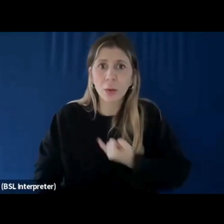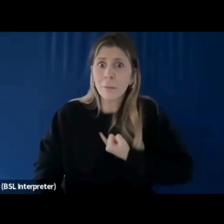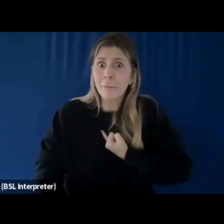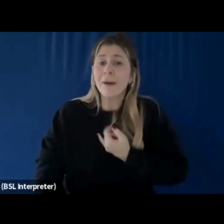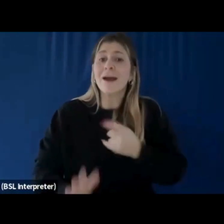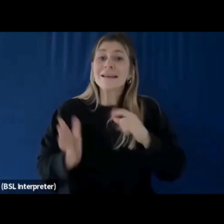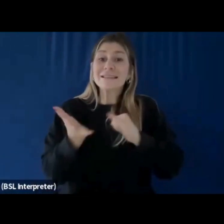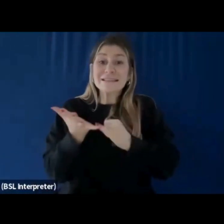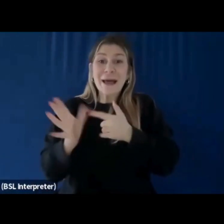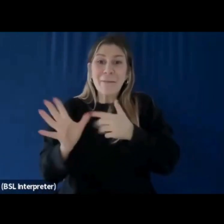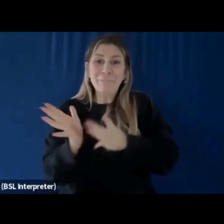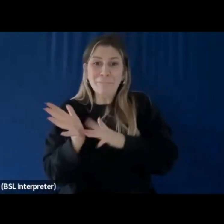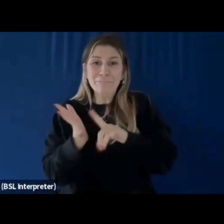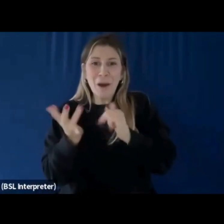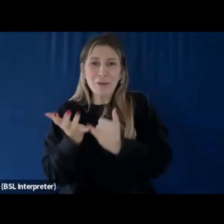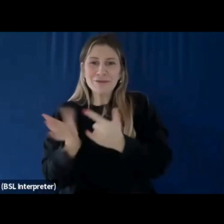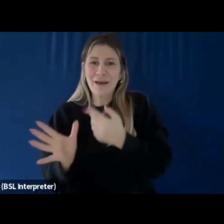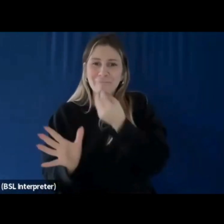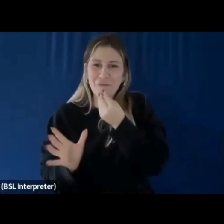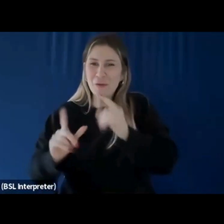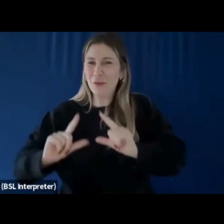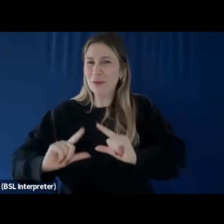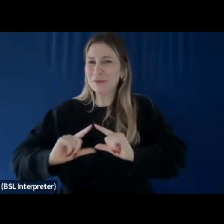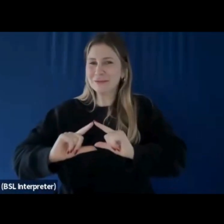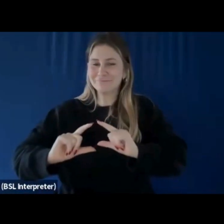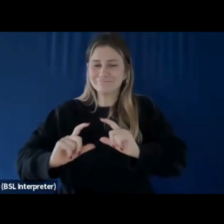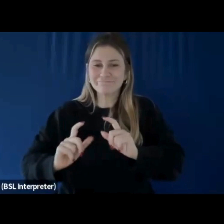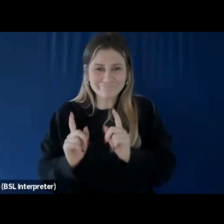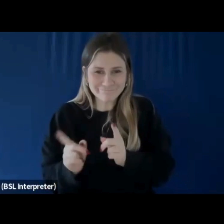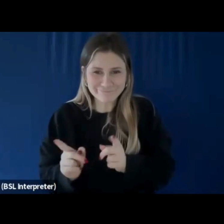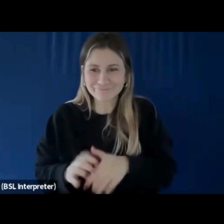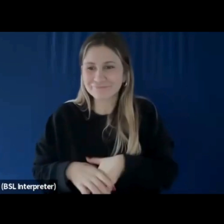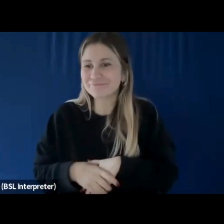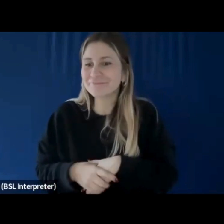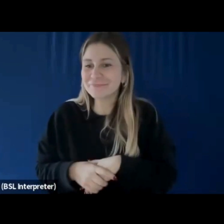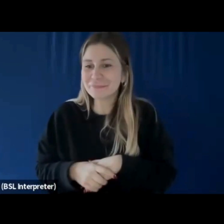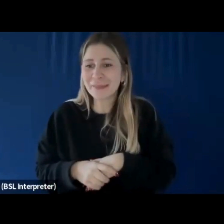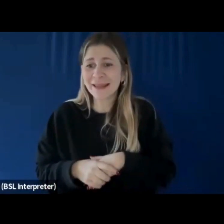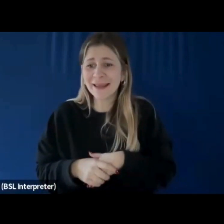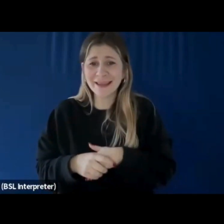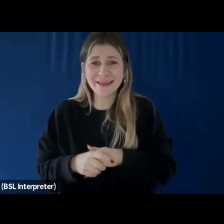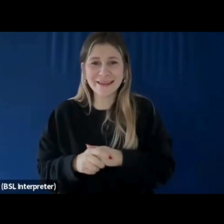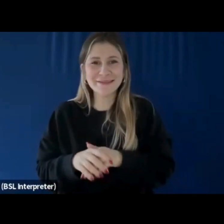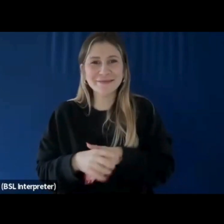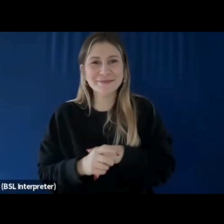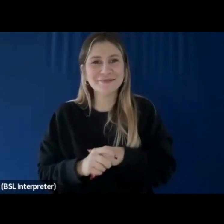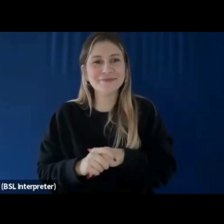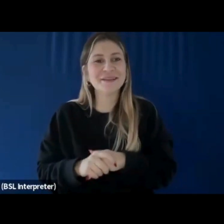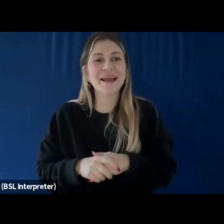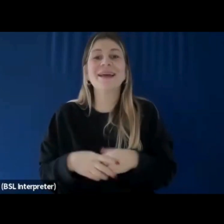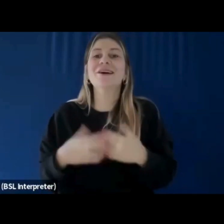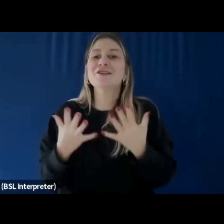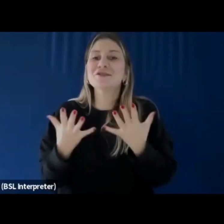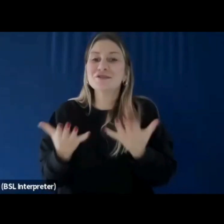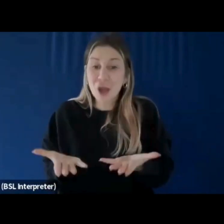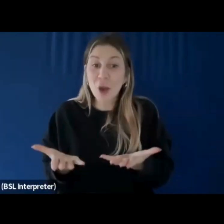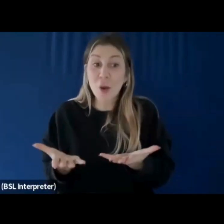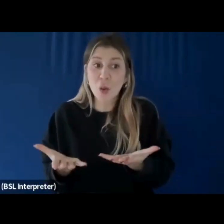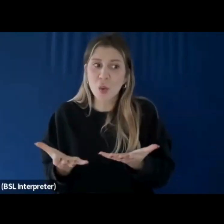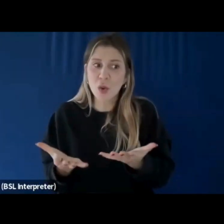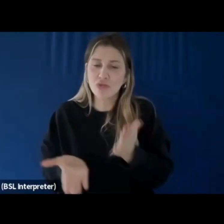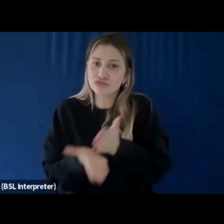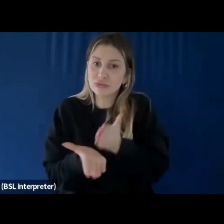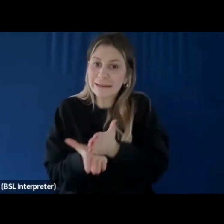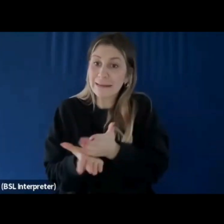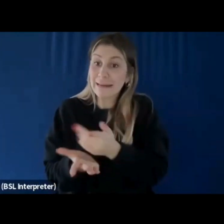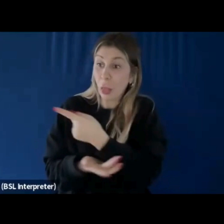So I think besides incentives, you do have to think about that there has to be something in it for the respondent. They have